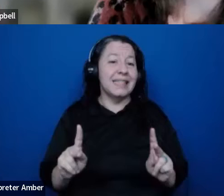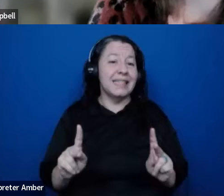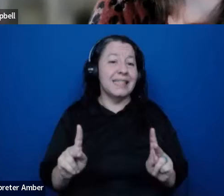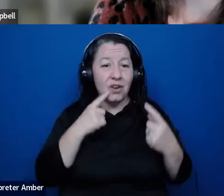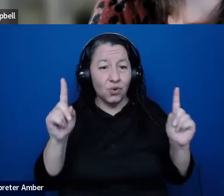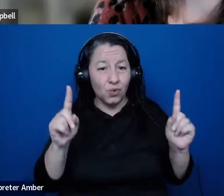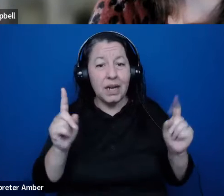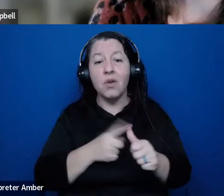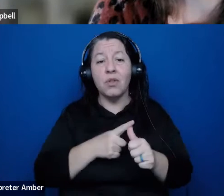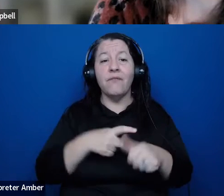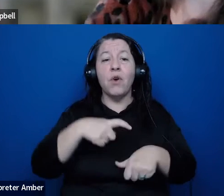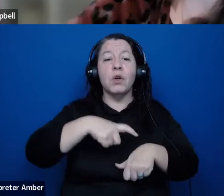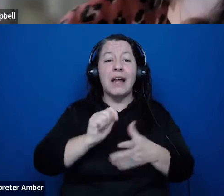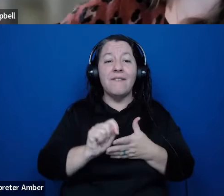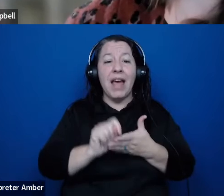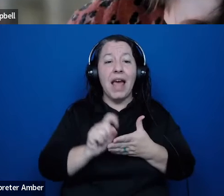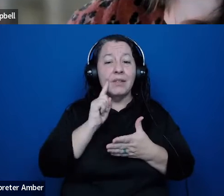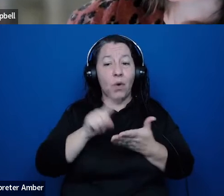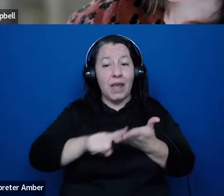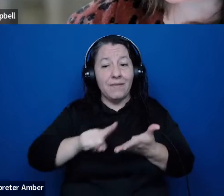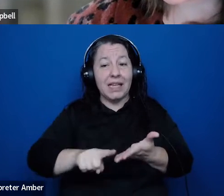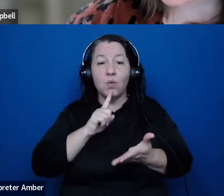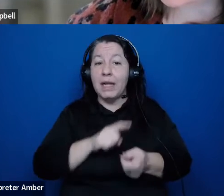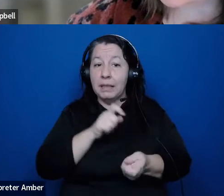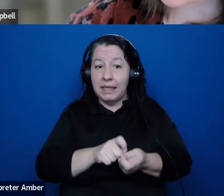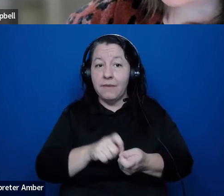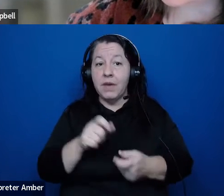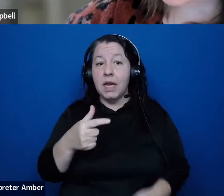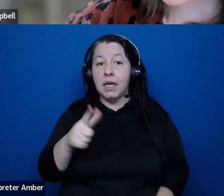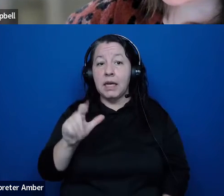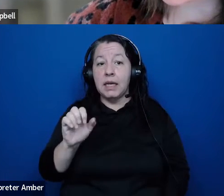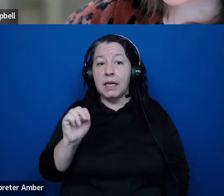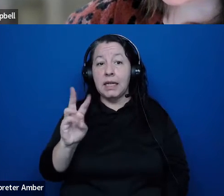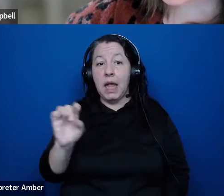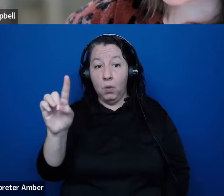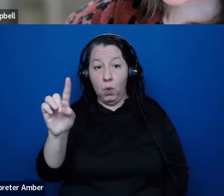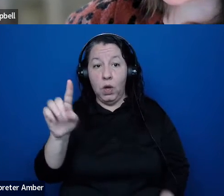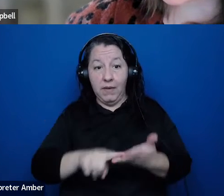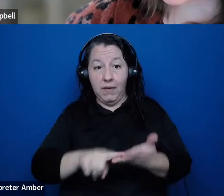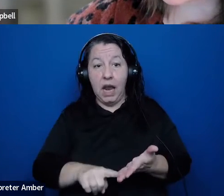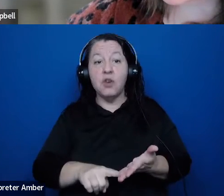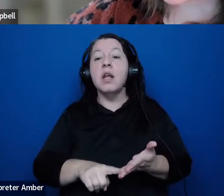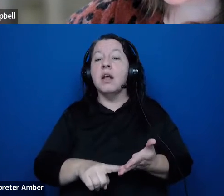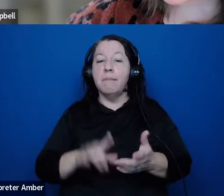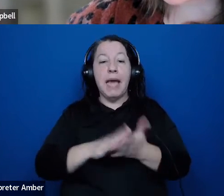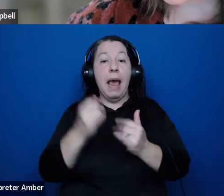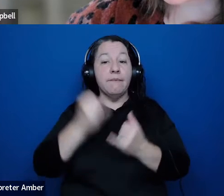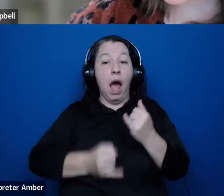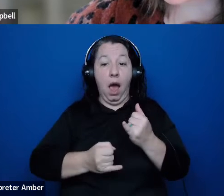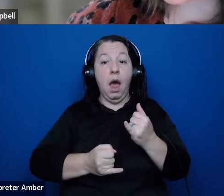phase of the investigation, which is really specific to Glenwood. It was finalized and filed yesterday, as Brooke